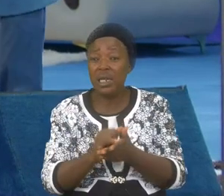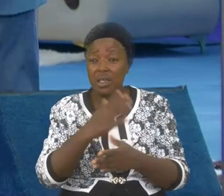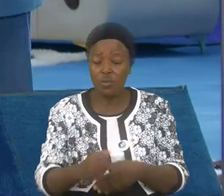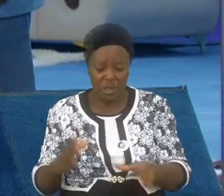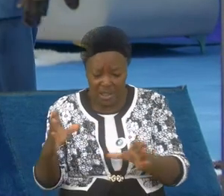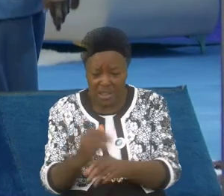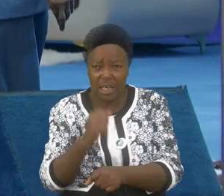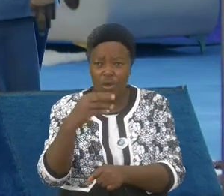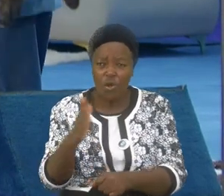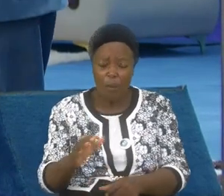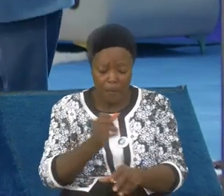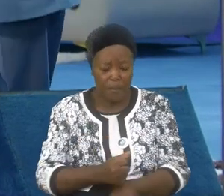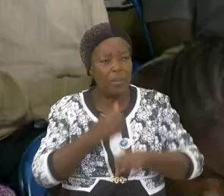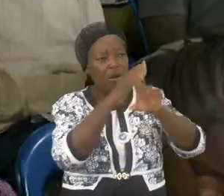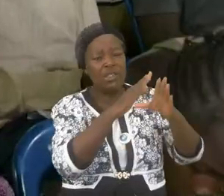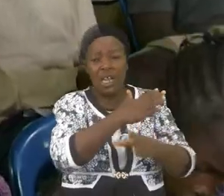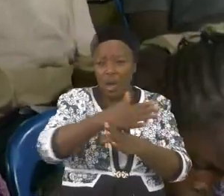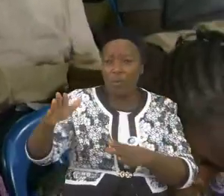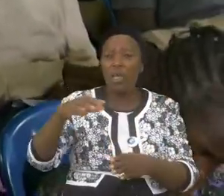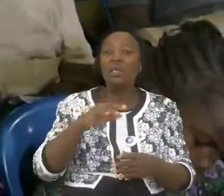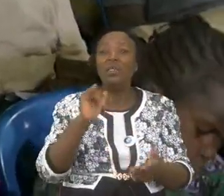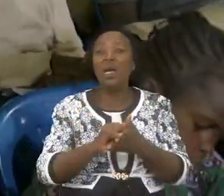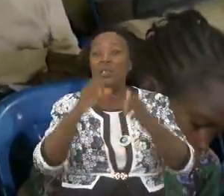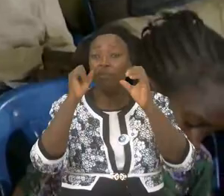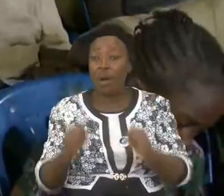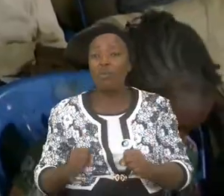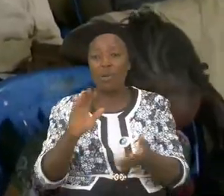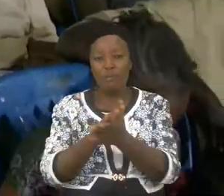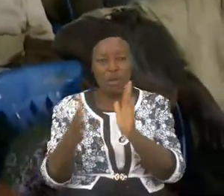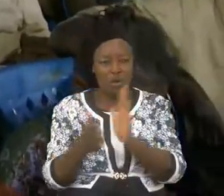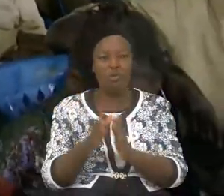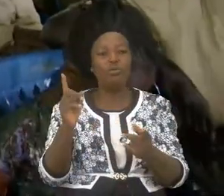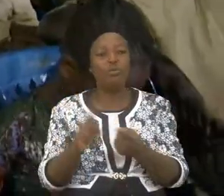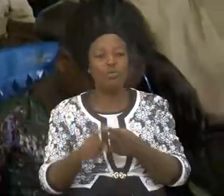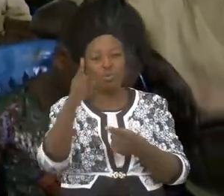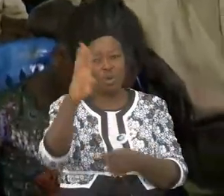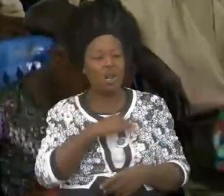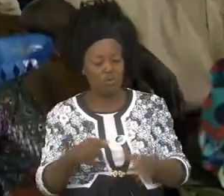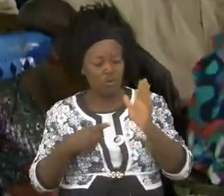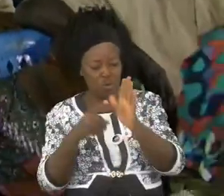God. He'll manifest it in your life tonight in Jesus' name. Look at verse 28 there.